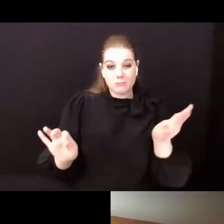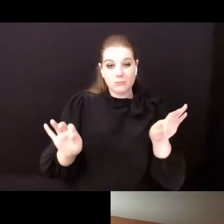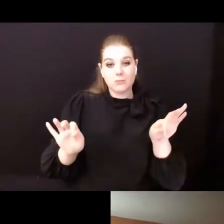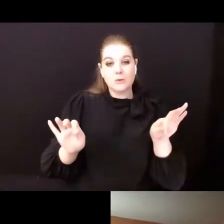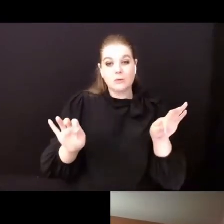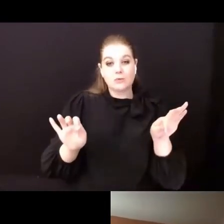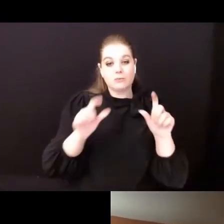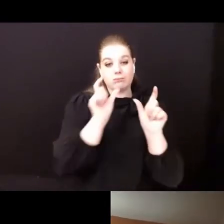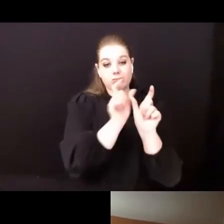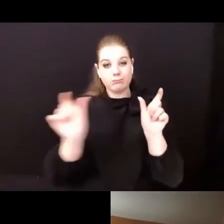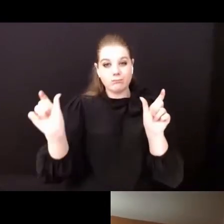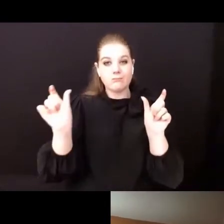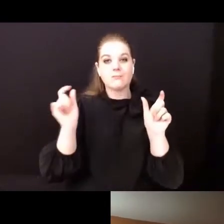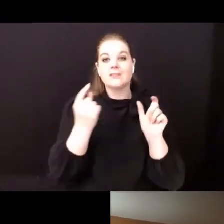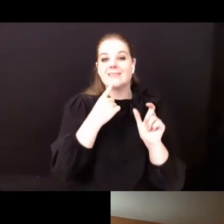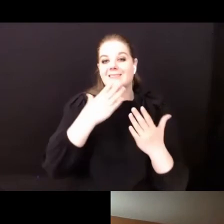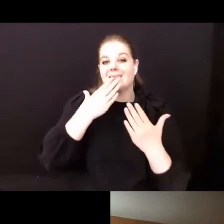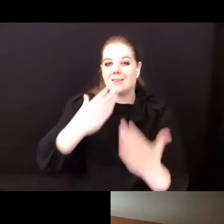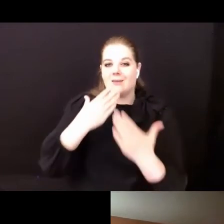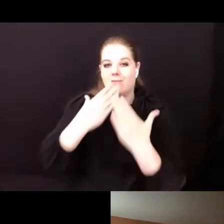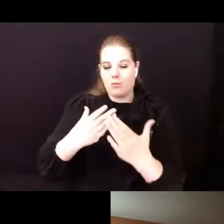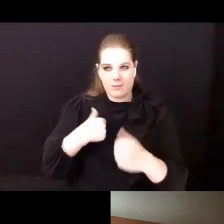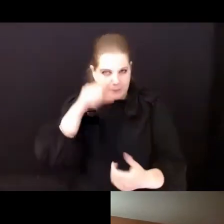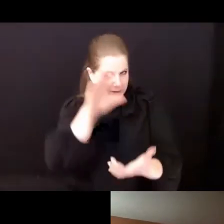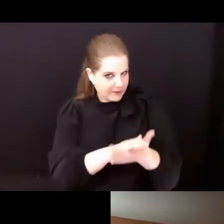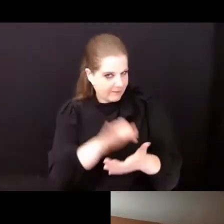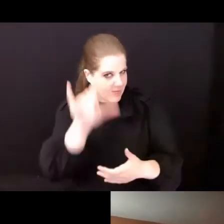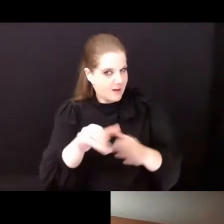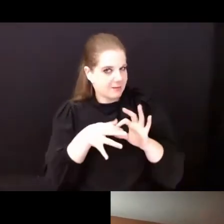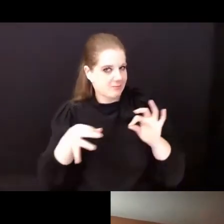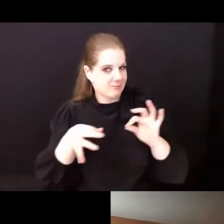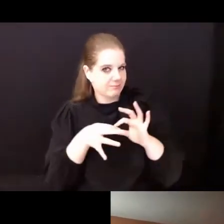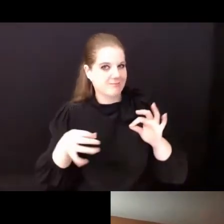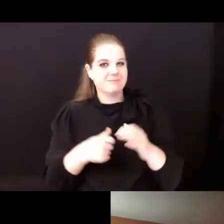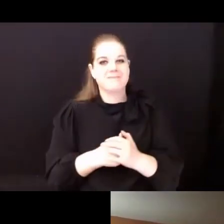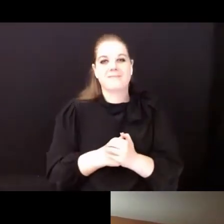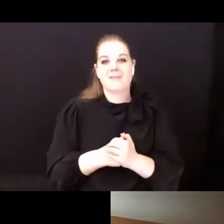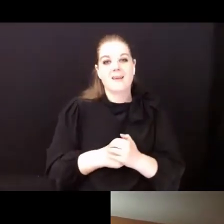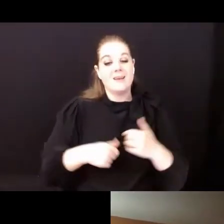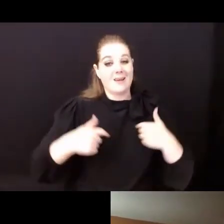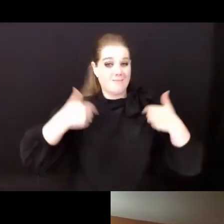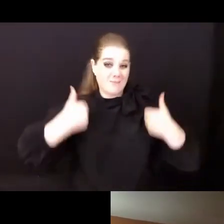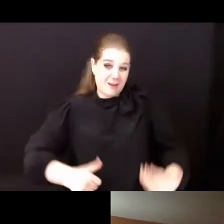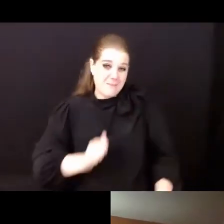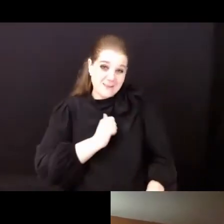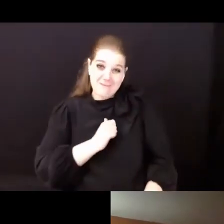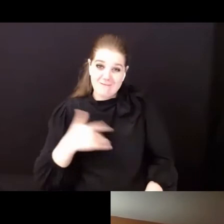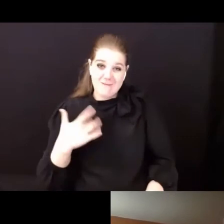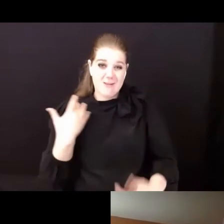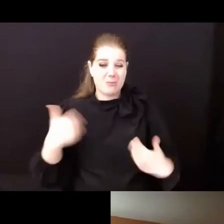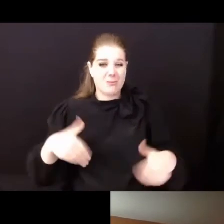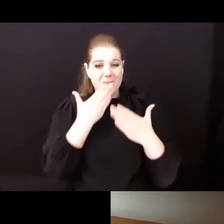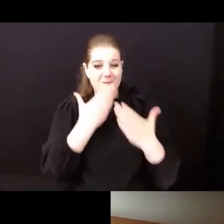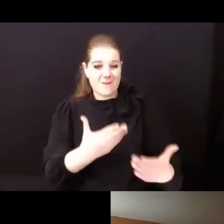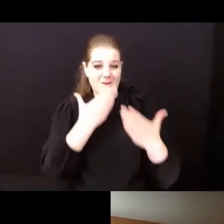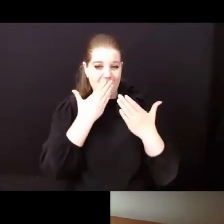says thankful. I believe that's what it says. Yes. And I am thankful for